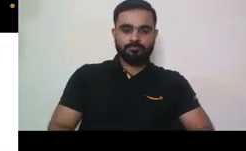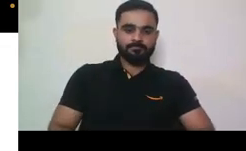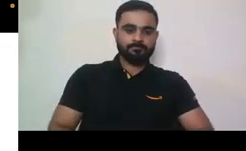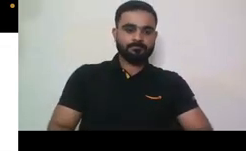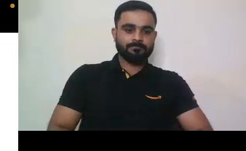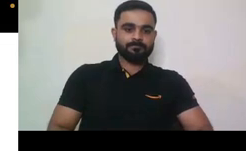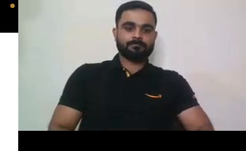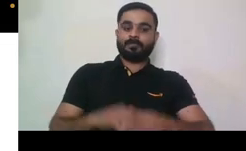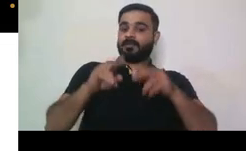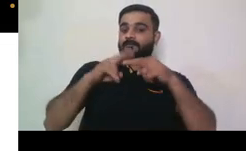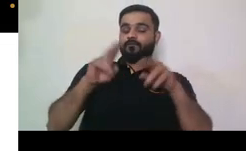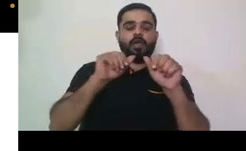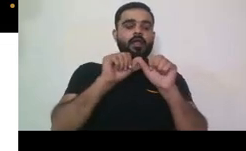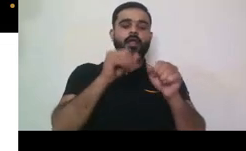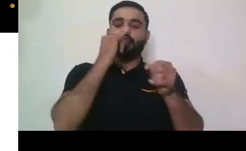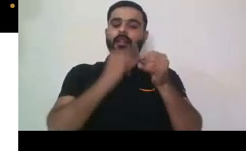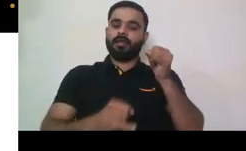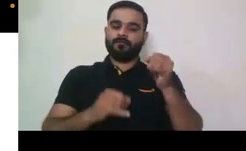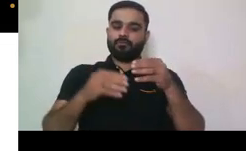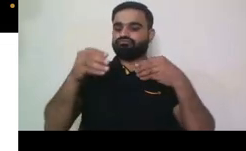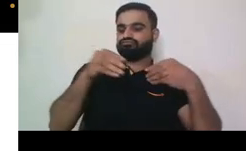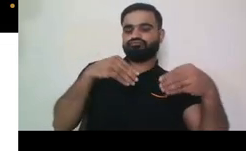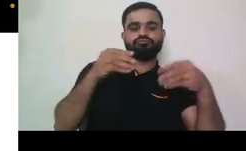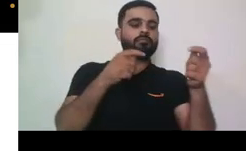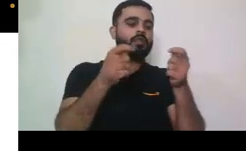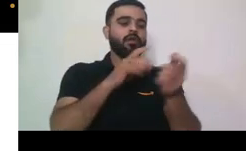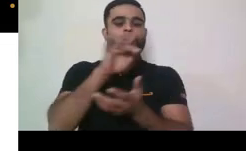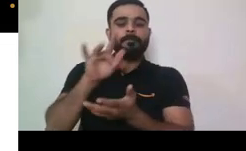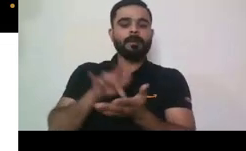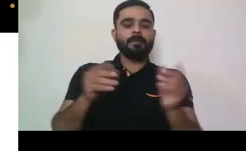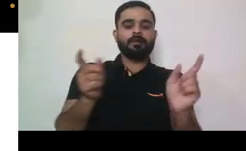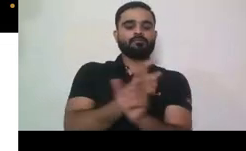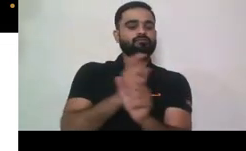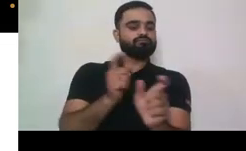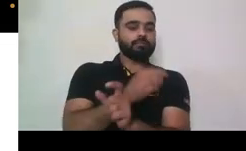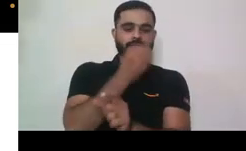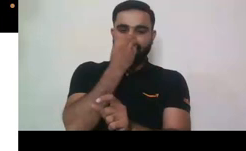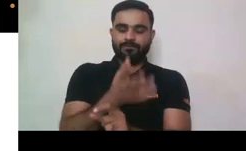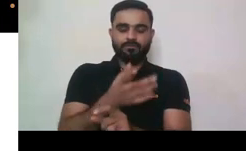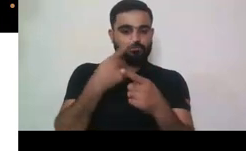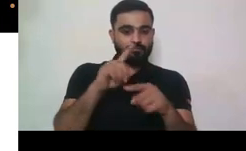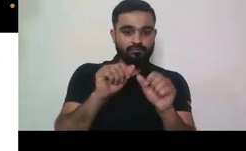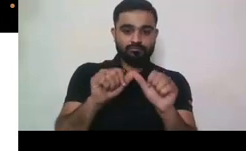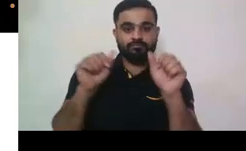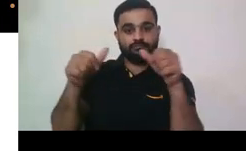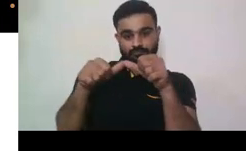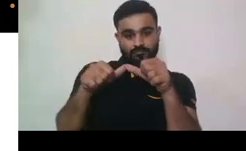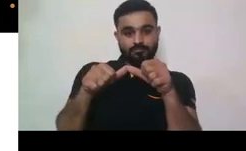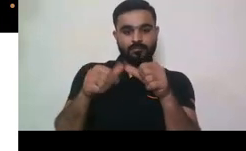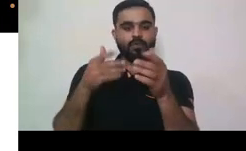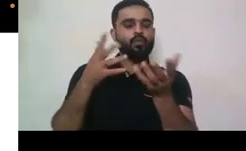And finally, the last one, flexibility in role allocation. The correct answer is A,